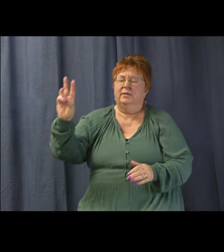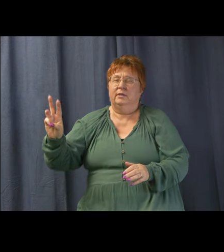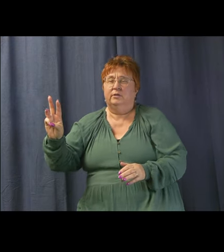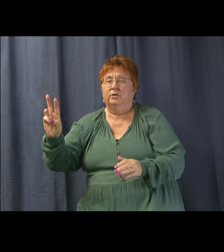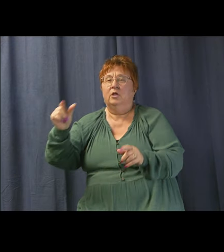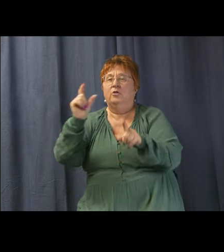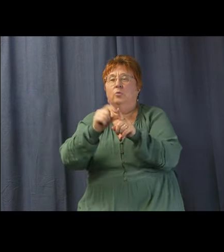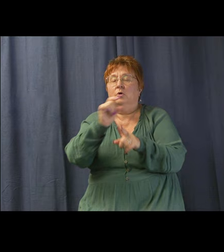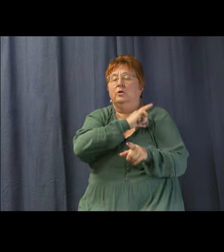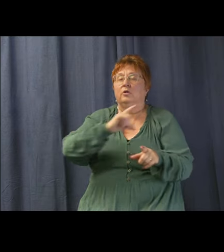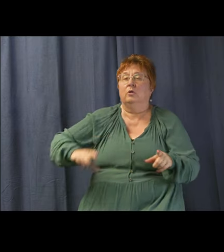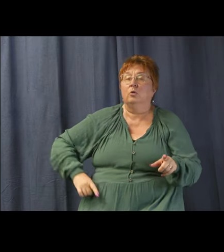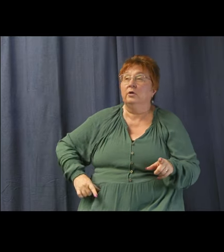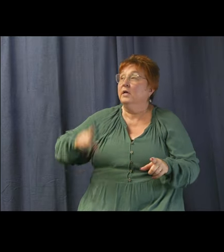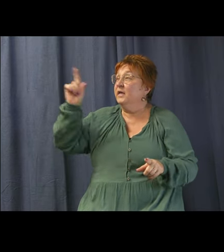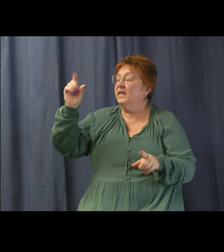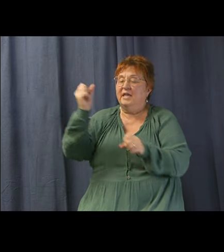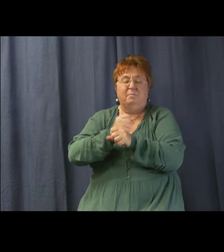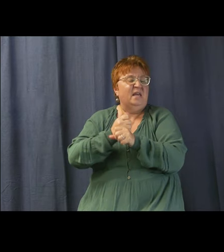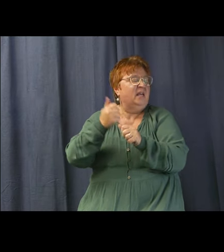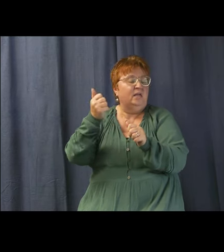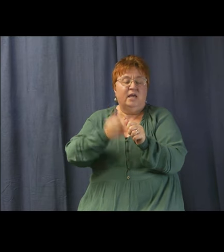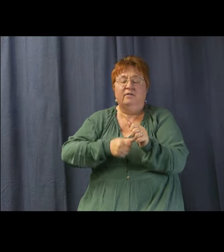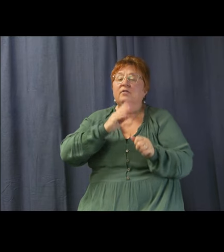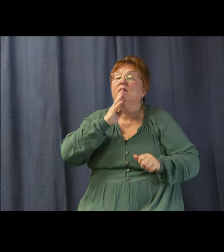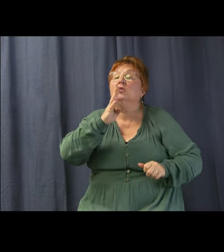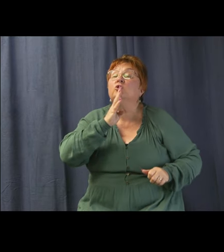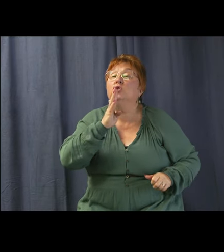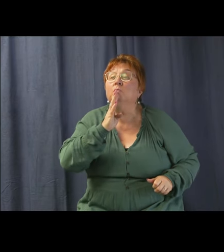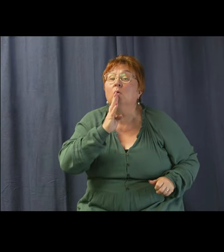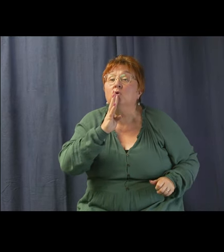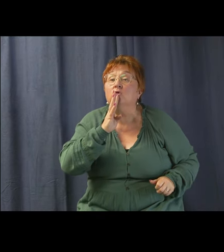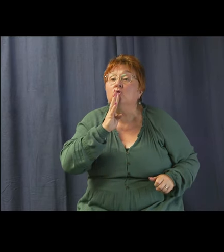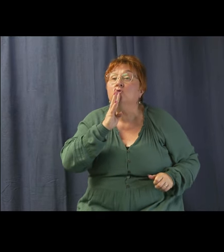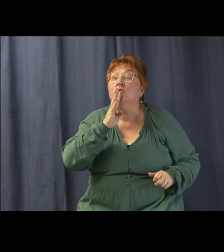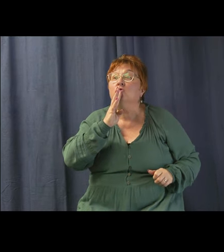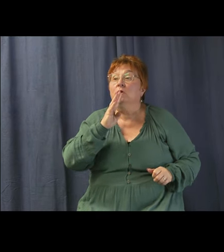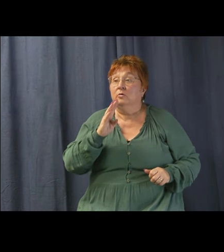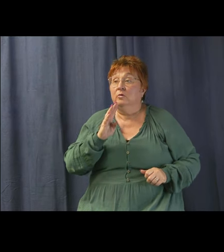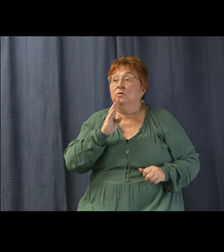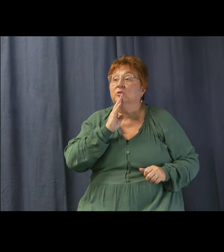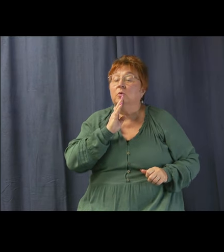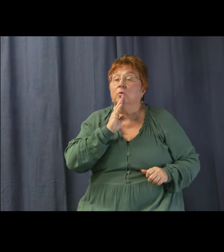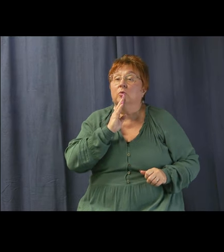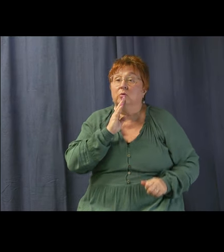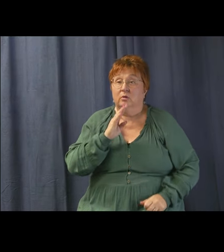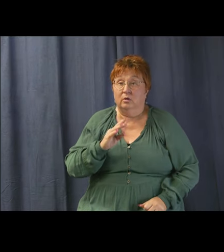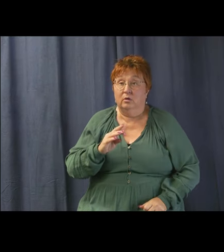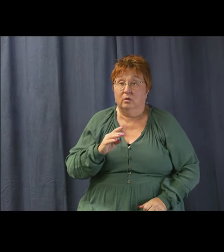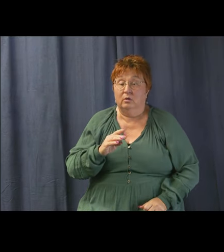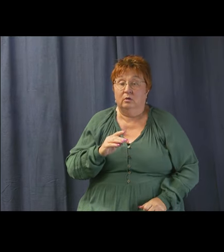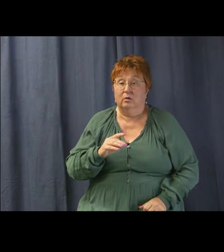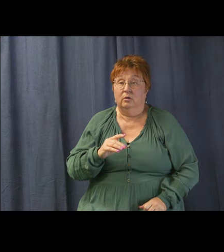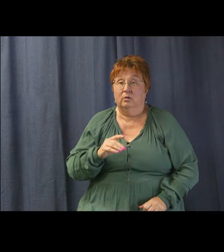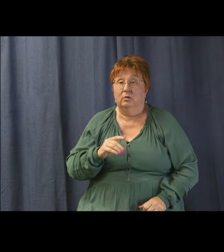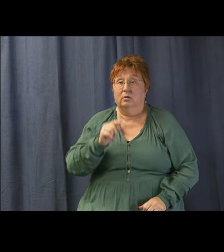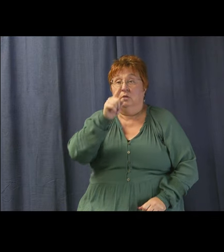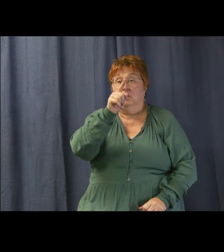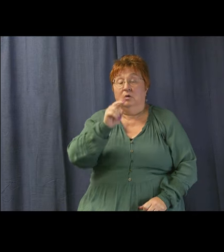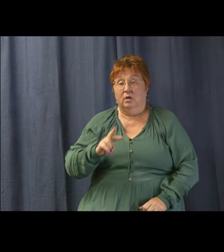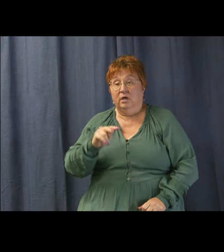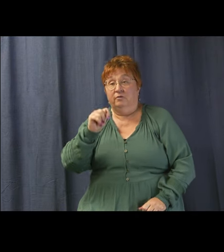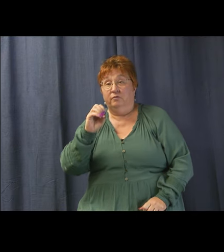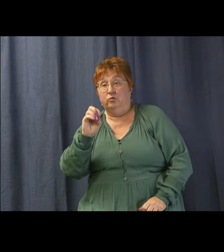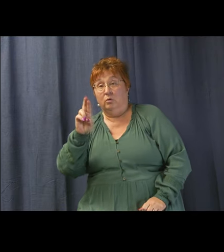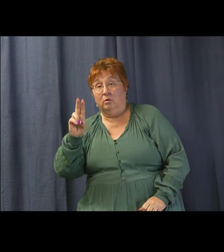Lord, everything was created by the breath of his mouth. He calls the stars by name. Now, the Haftor for this